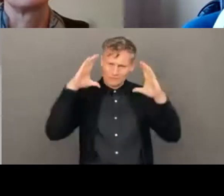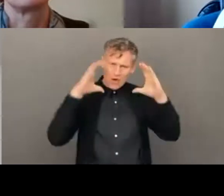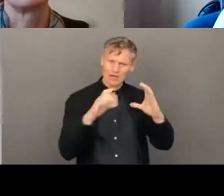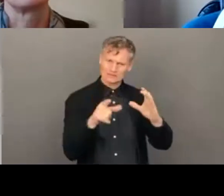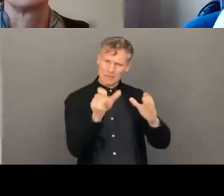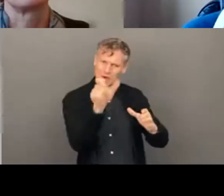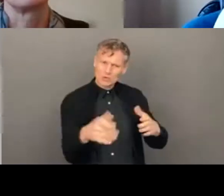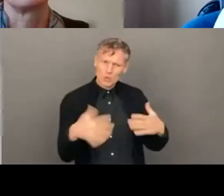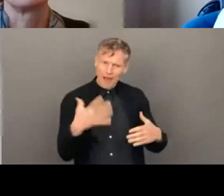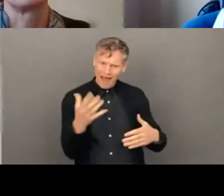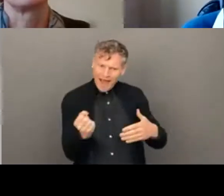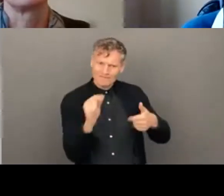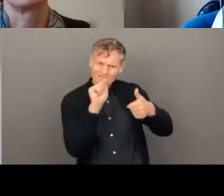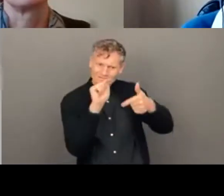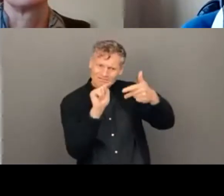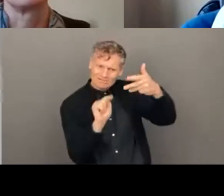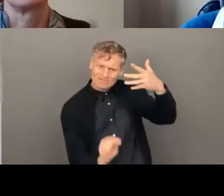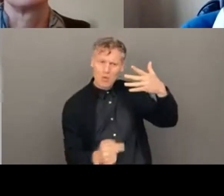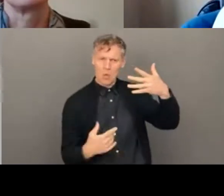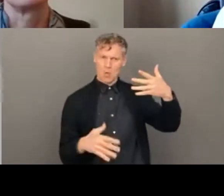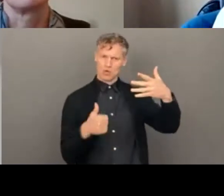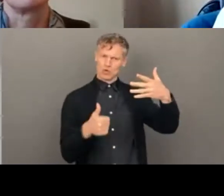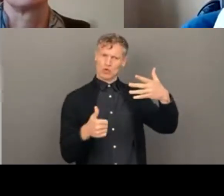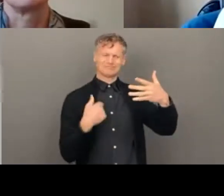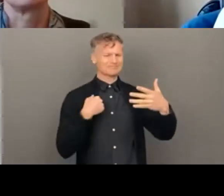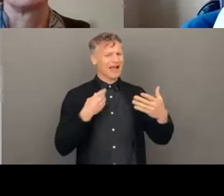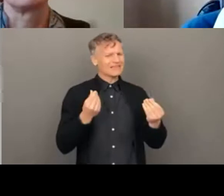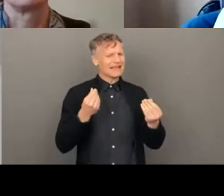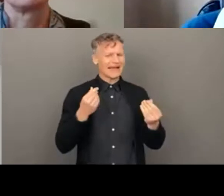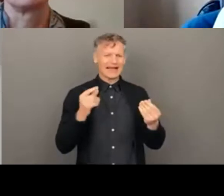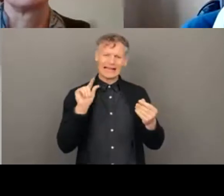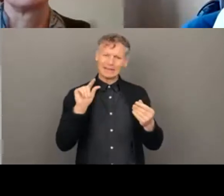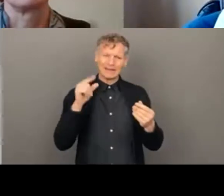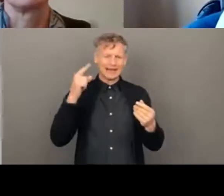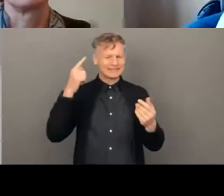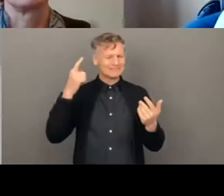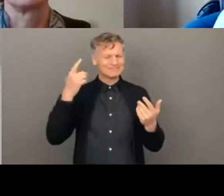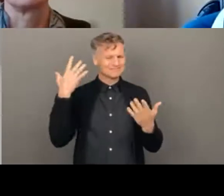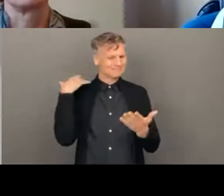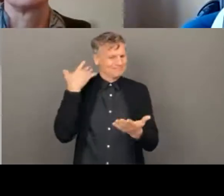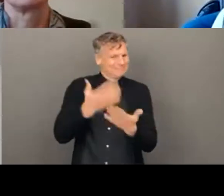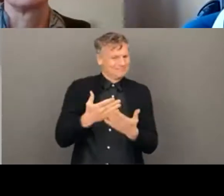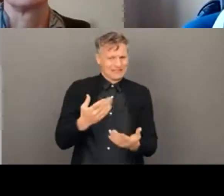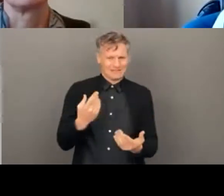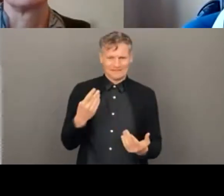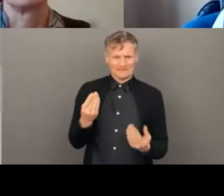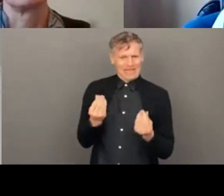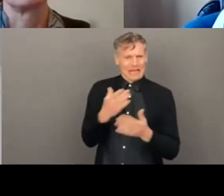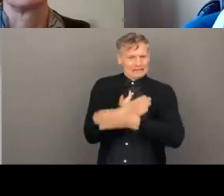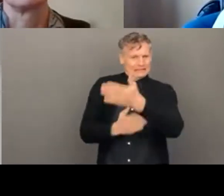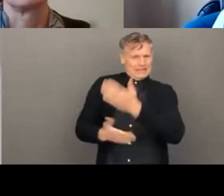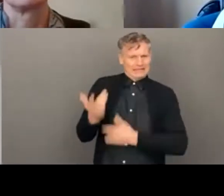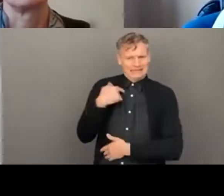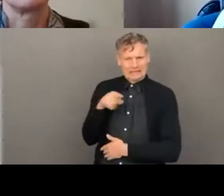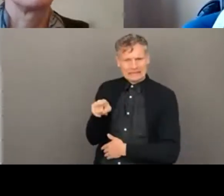the whole mindset needs to change a little bit, I think, around this, you know, focusing on the ability of the person and not on the